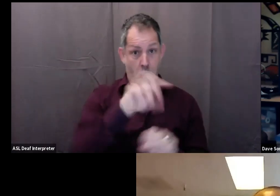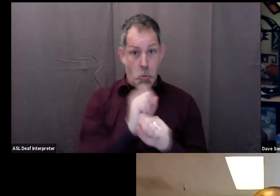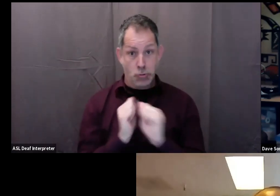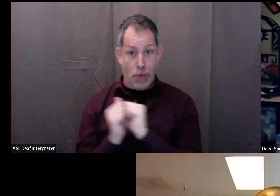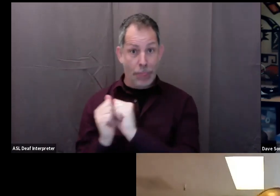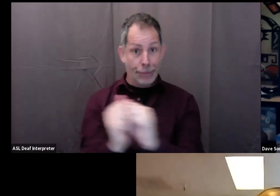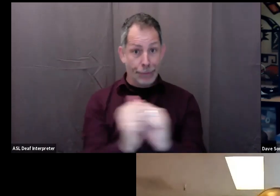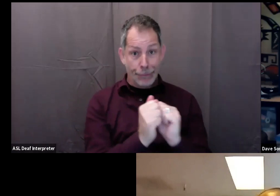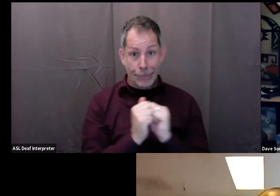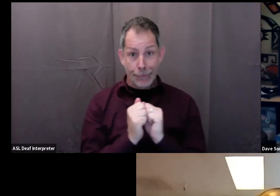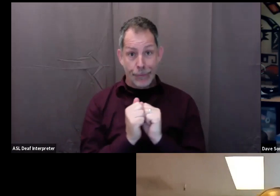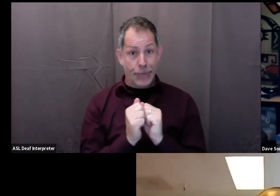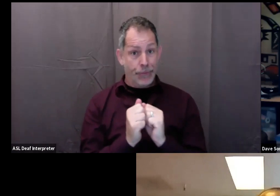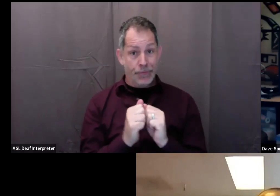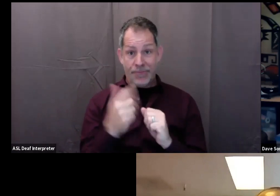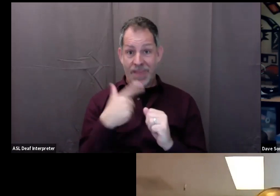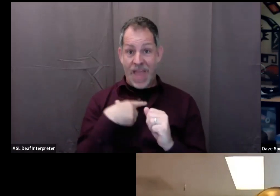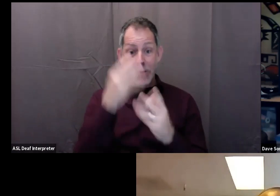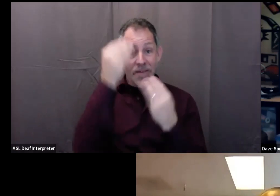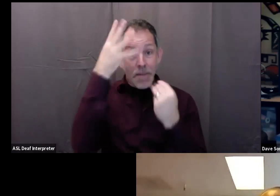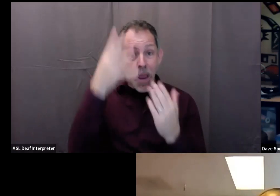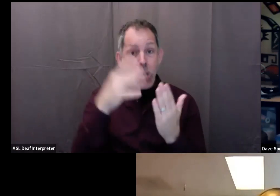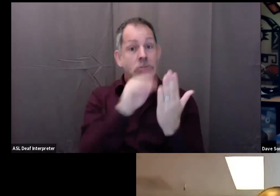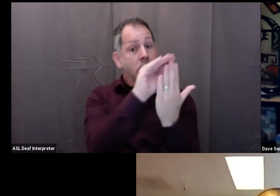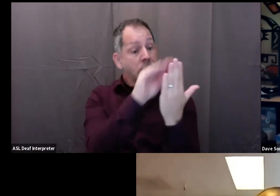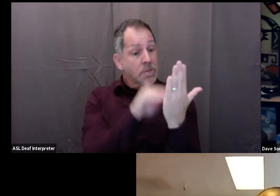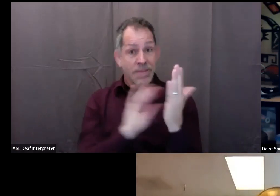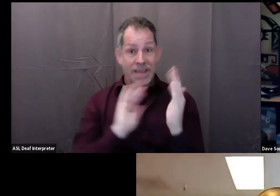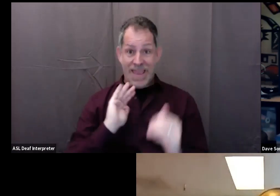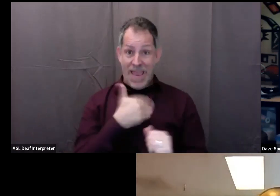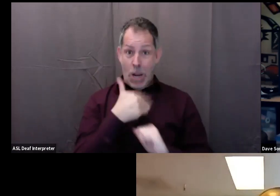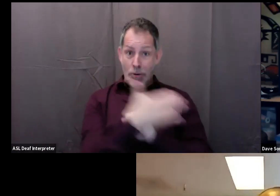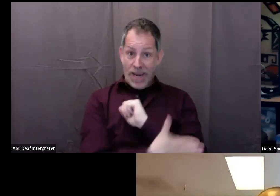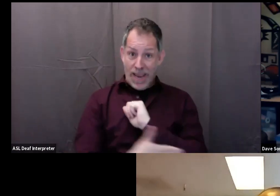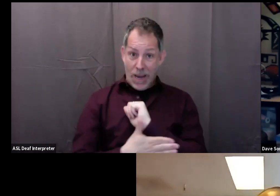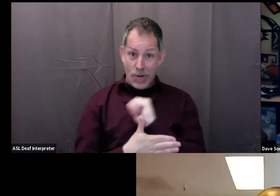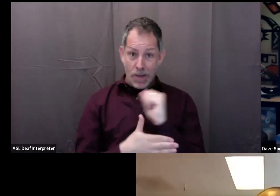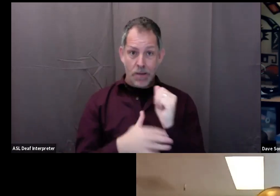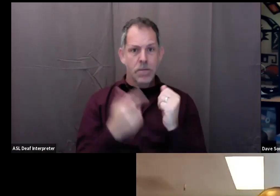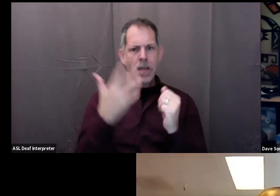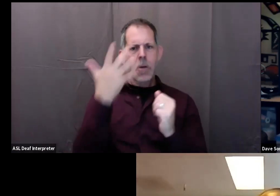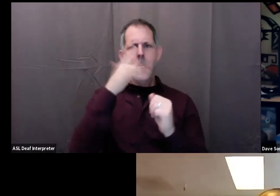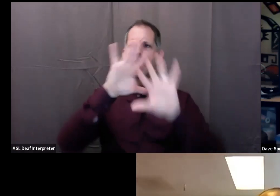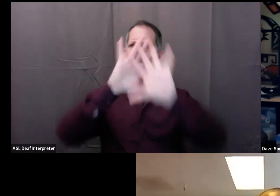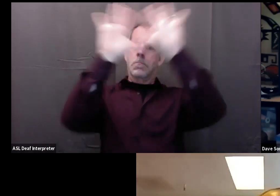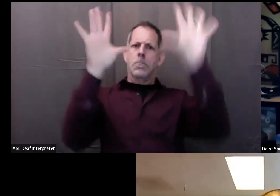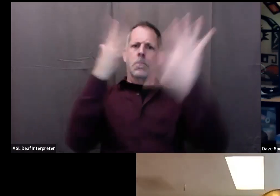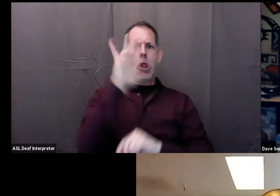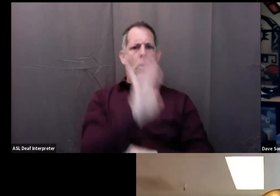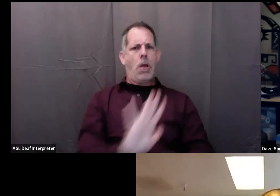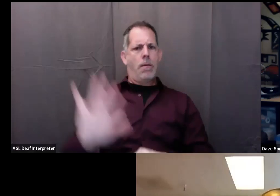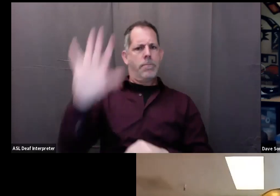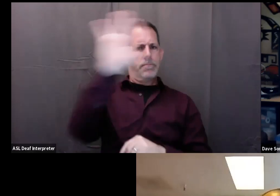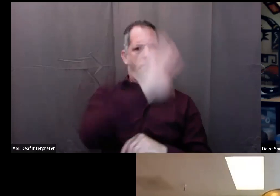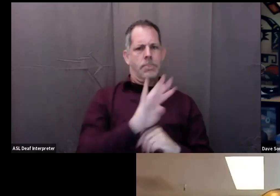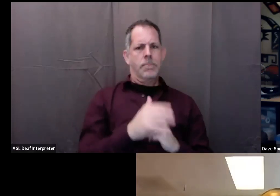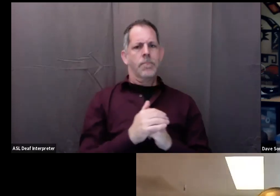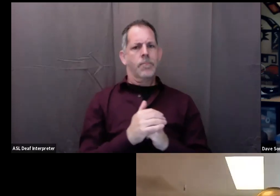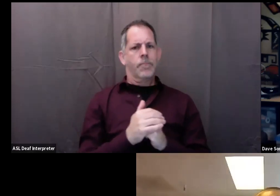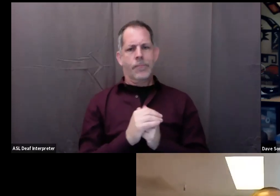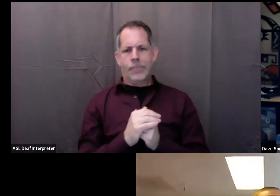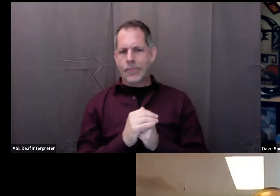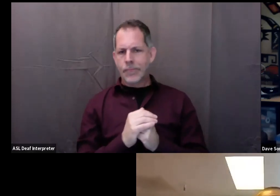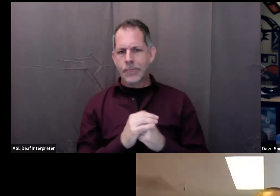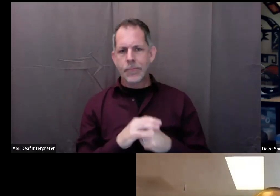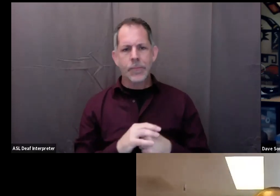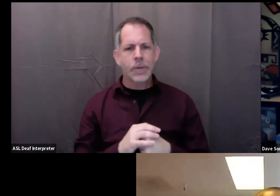forward, you know, are probably going to be more similar than different in the long run. But right now, as the health officer, my